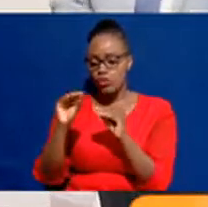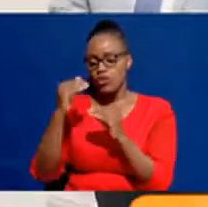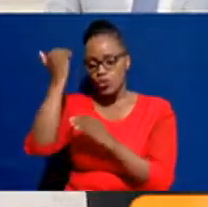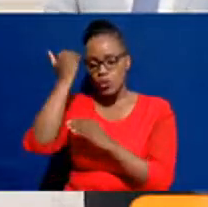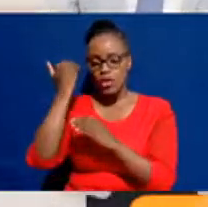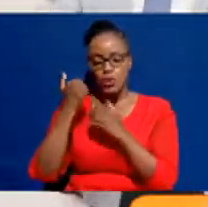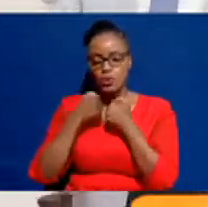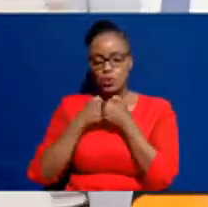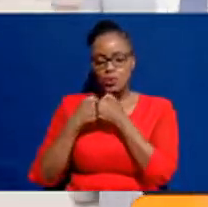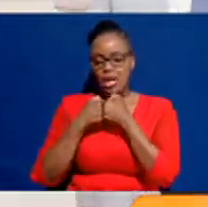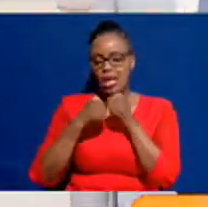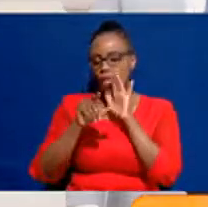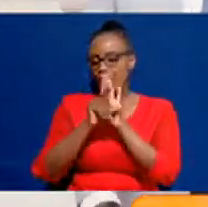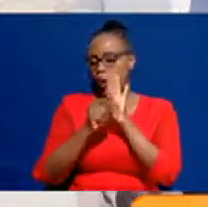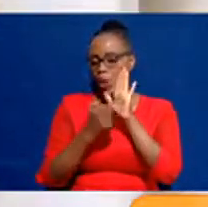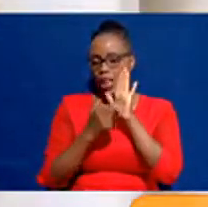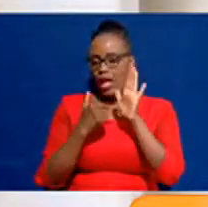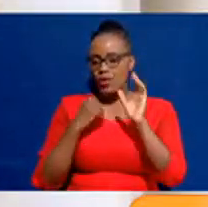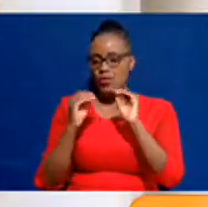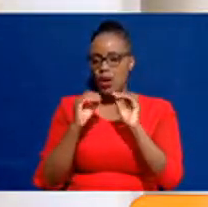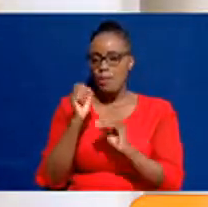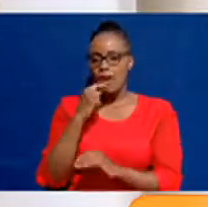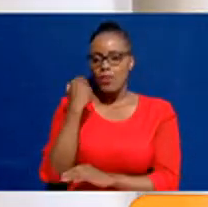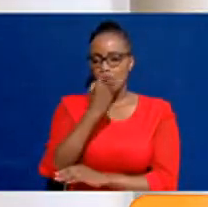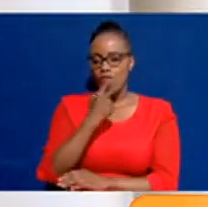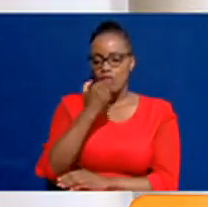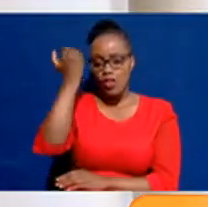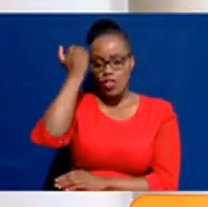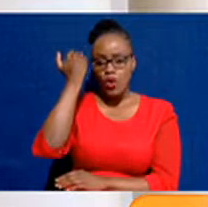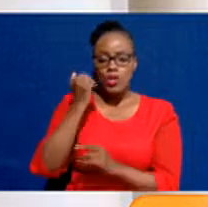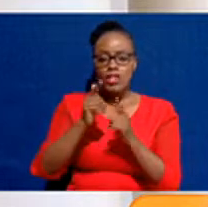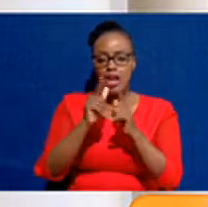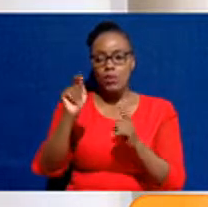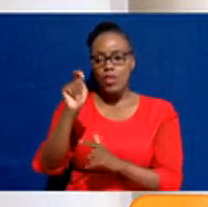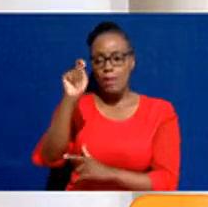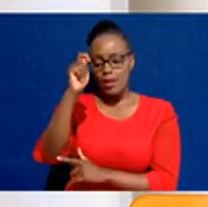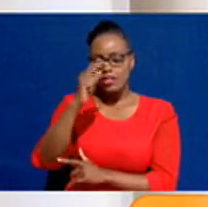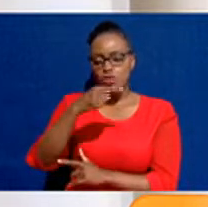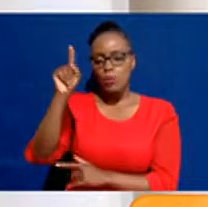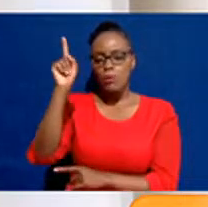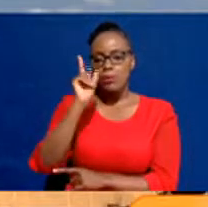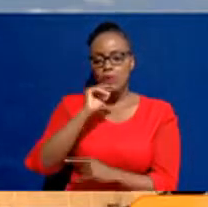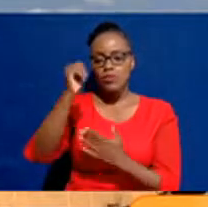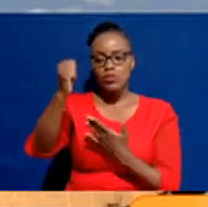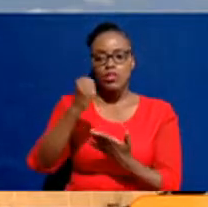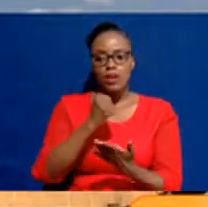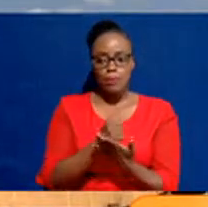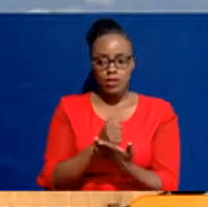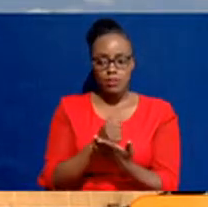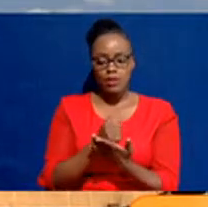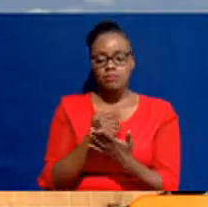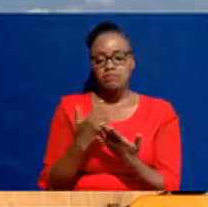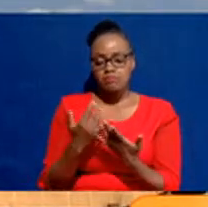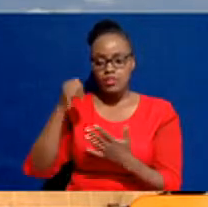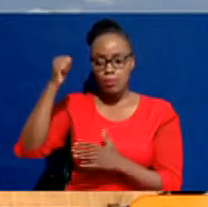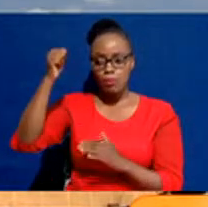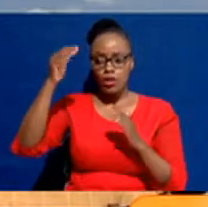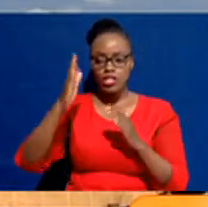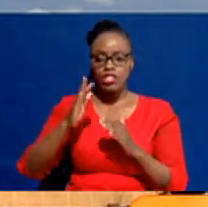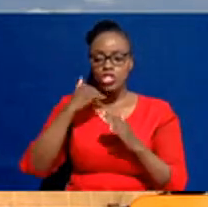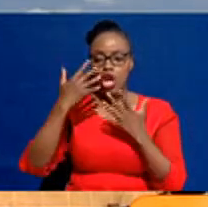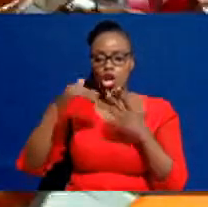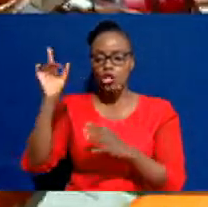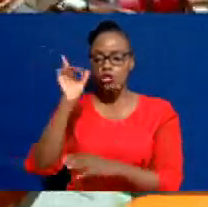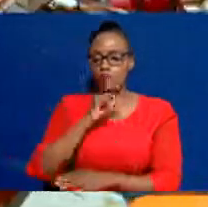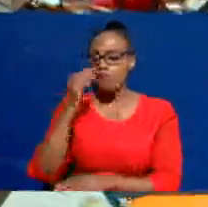of the positions. Mid-February, the court gave the president the green light to make the appointment. A host of politicians who lost